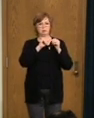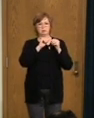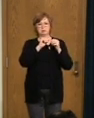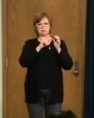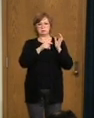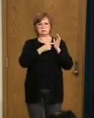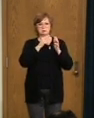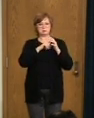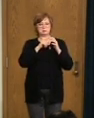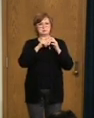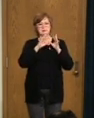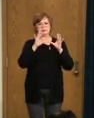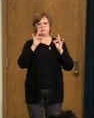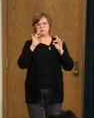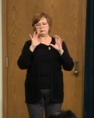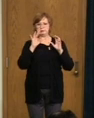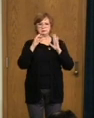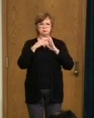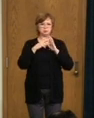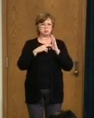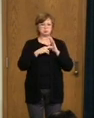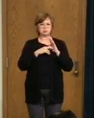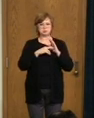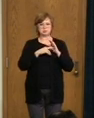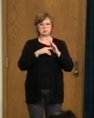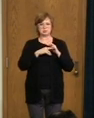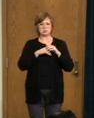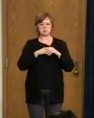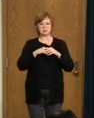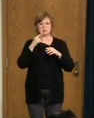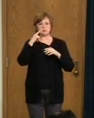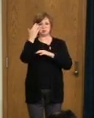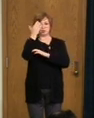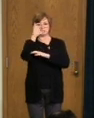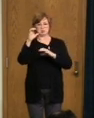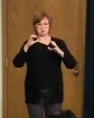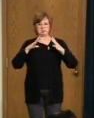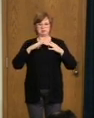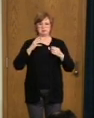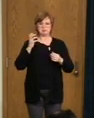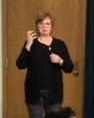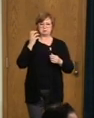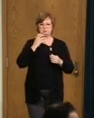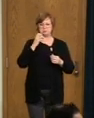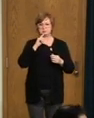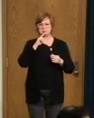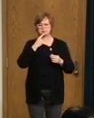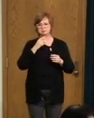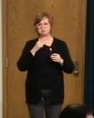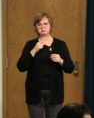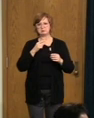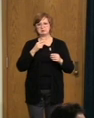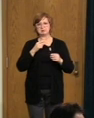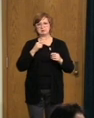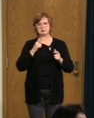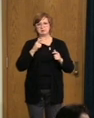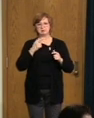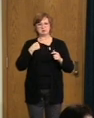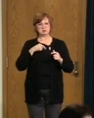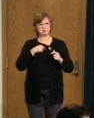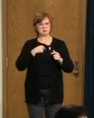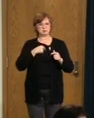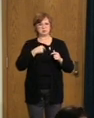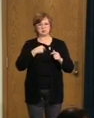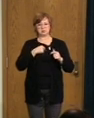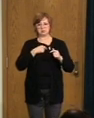not enough to others. I think for the holidays, they are significant. Like, it is an impossible thing to say you can't meet your close